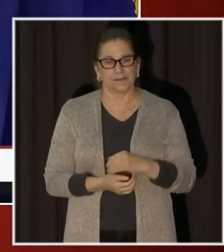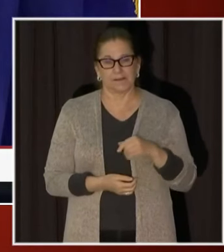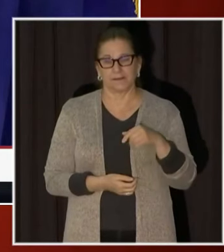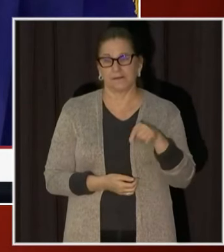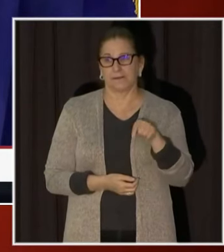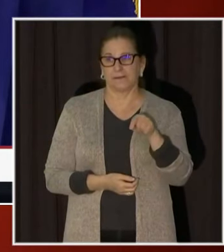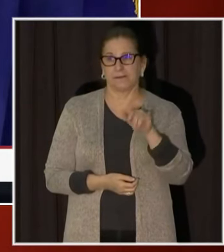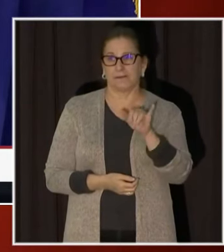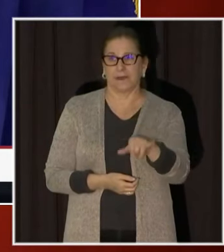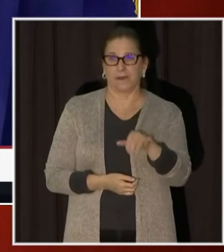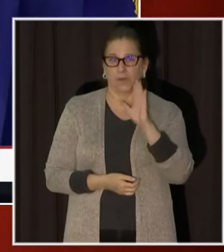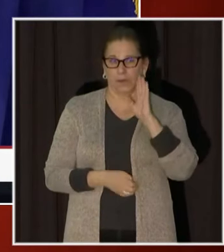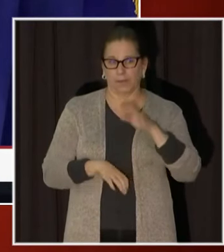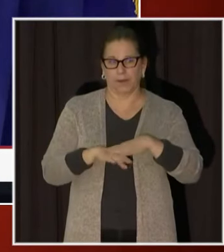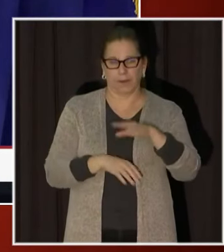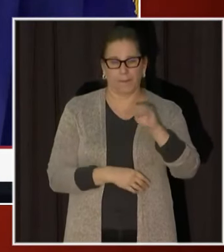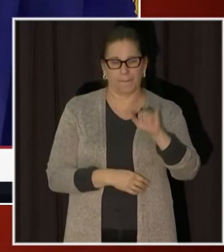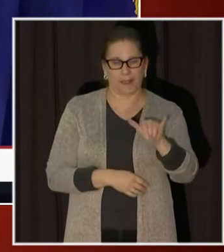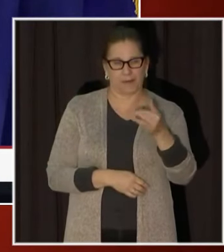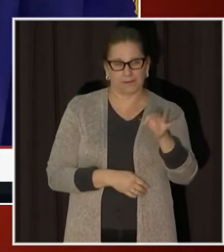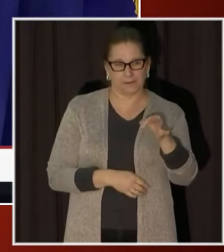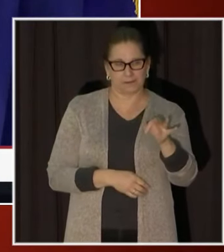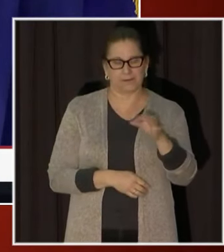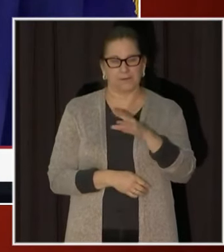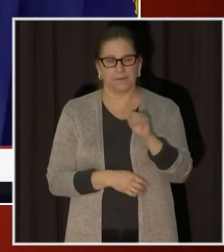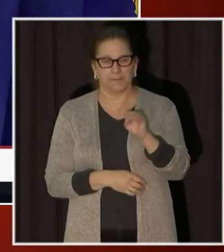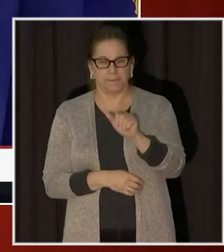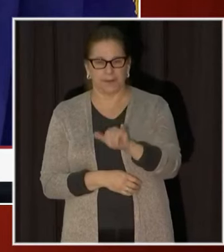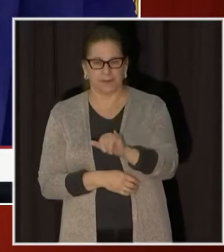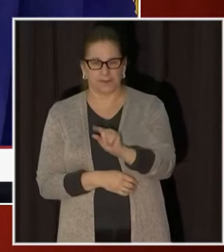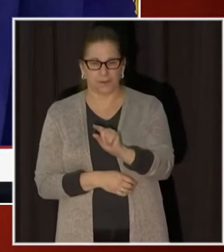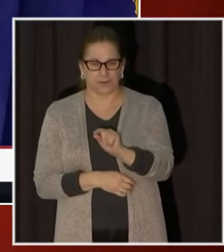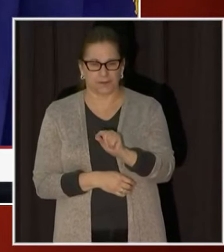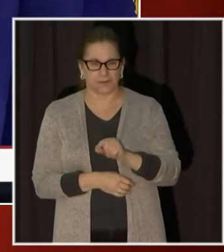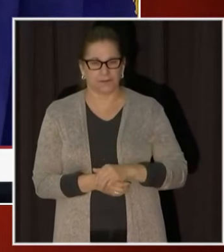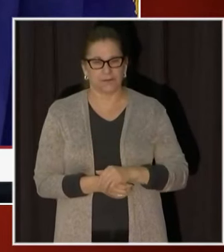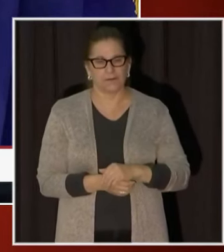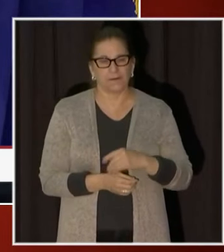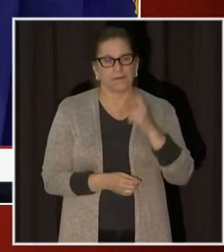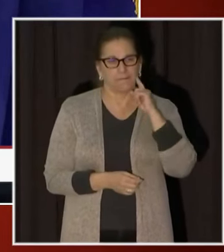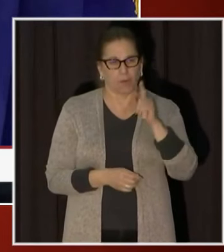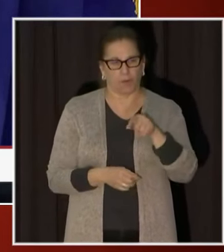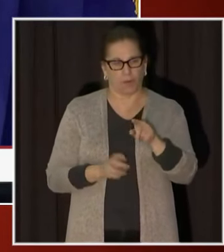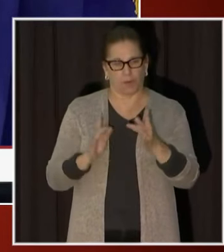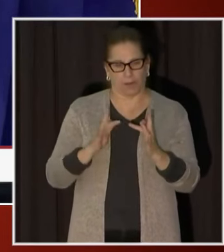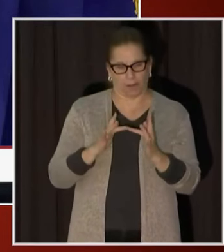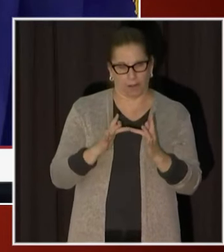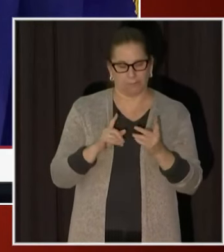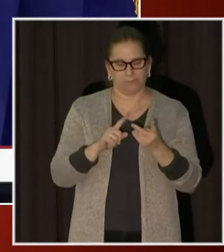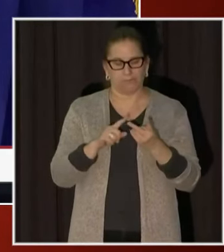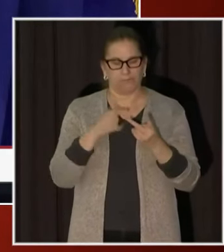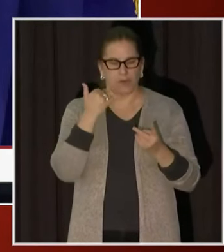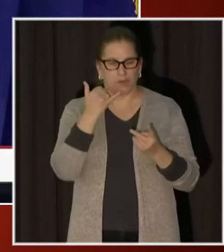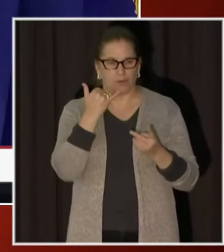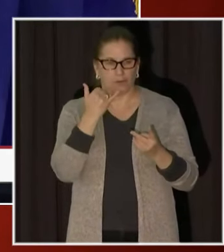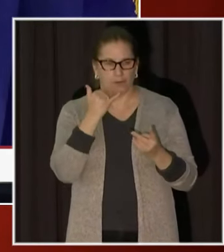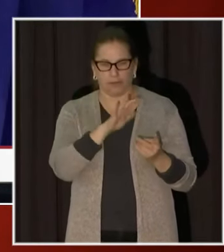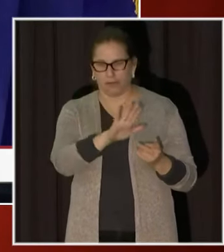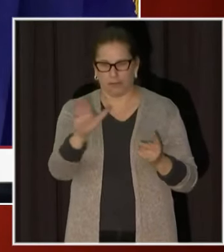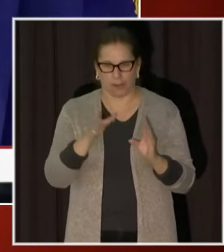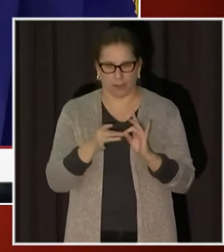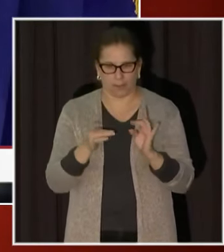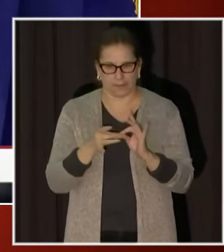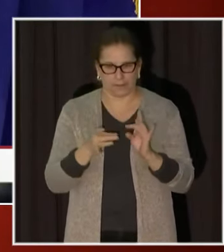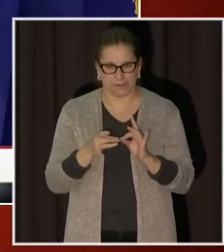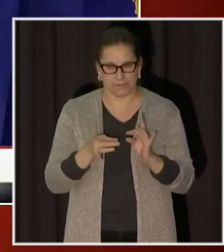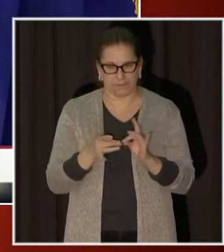May 19th and continuing, I think, till 6 p.m. on May 20th. So we don't have that 3-hour restriction where members of the public